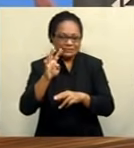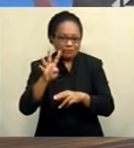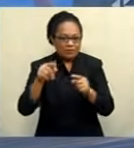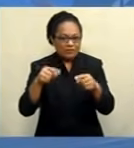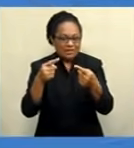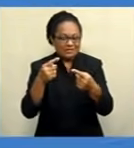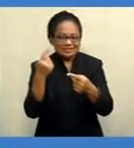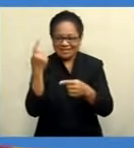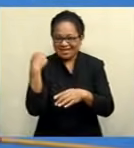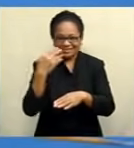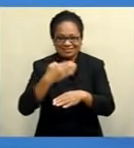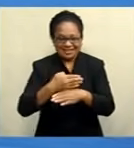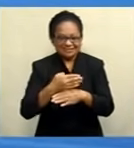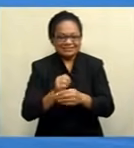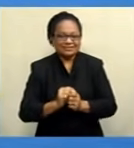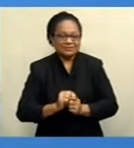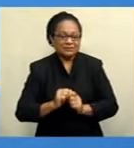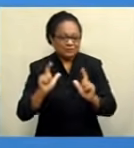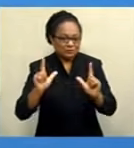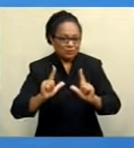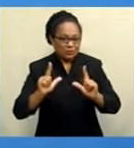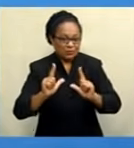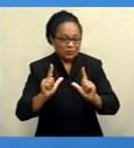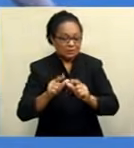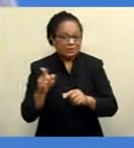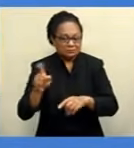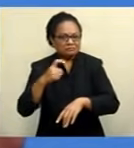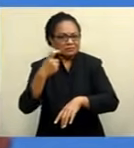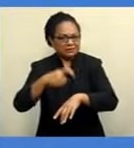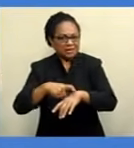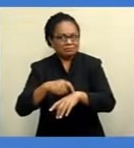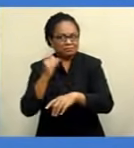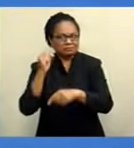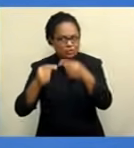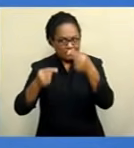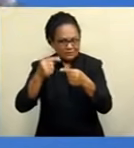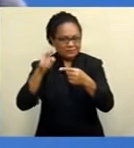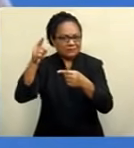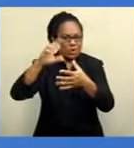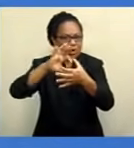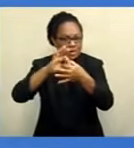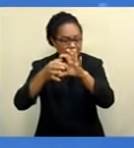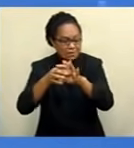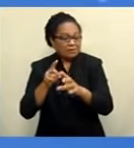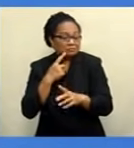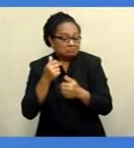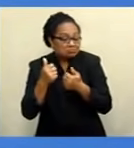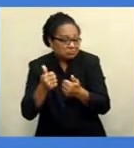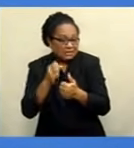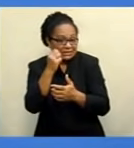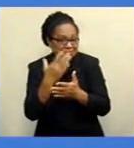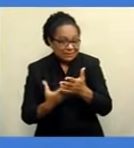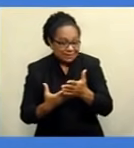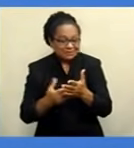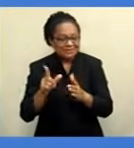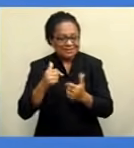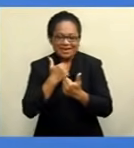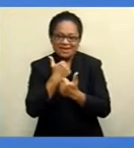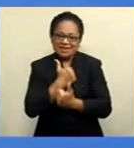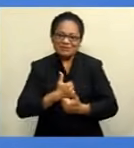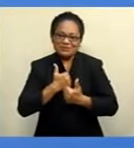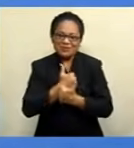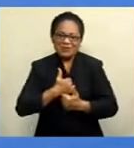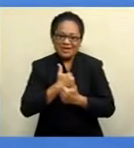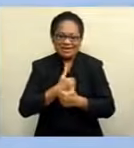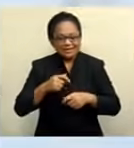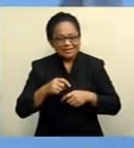Games last night. In his first time competing at the level, Matea says it's been a good experience and he has enjoyed every step of the